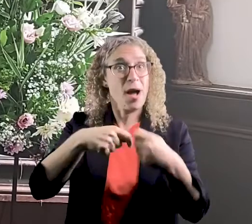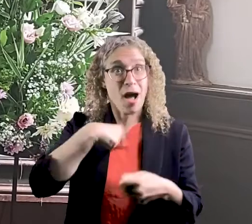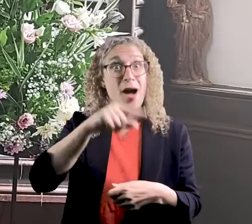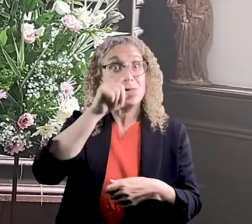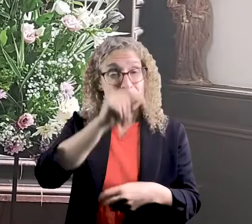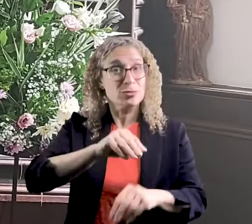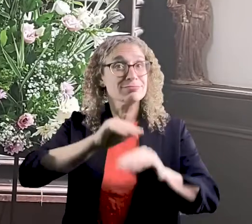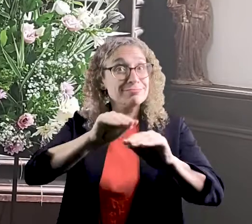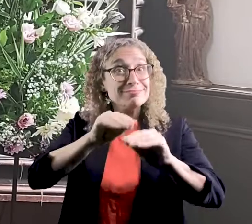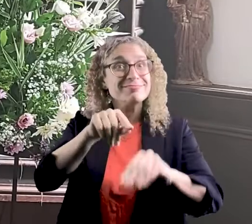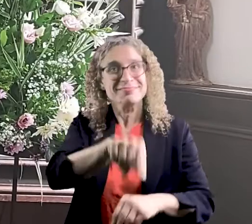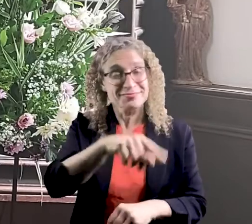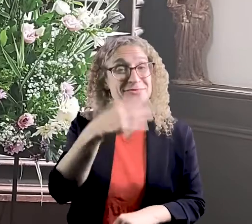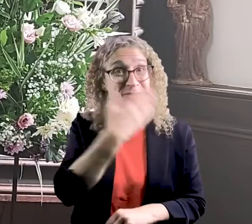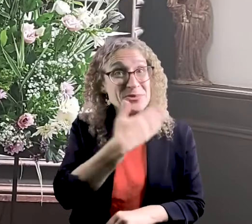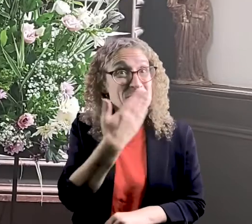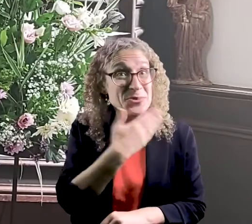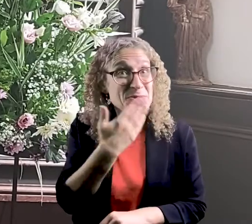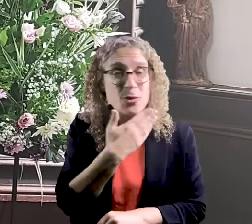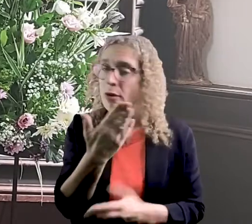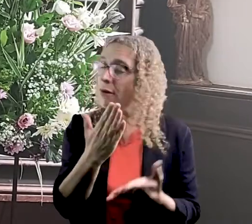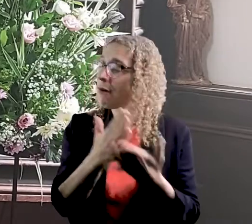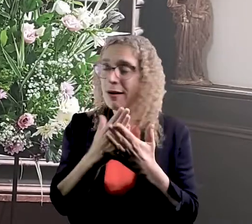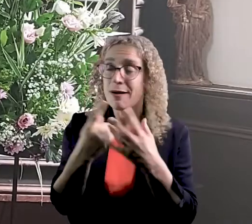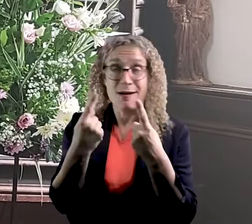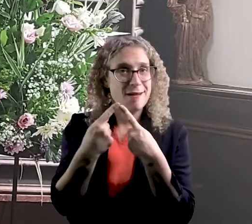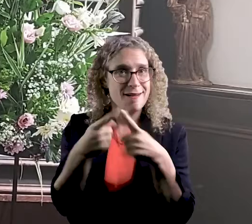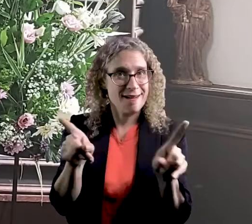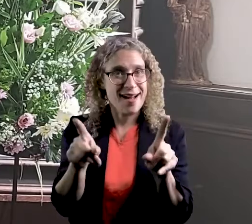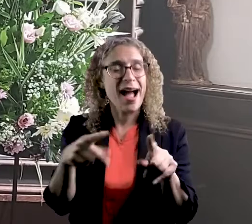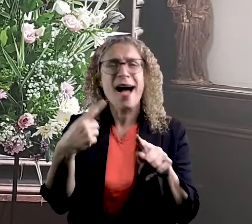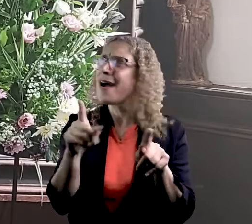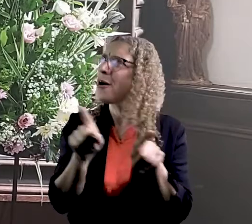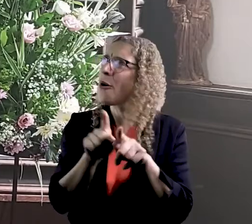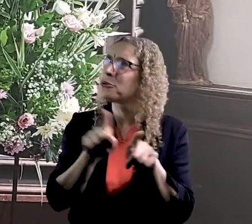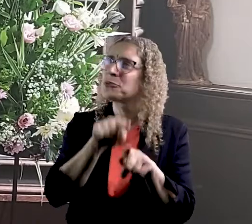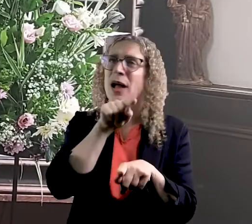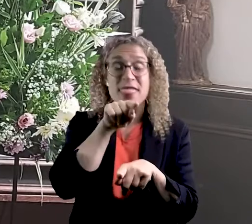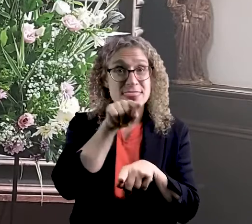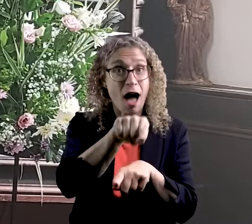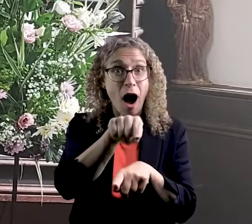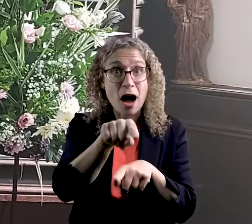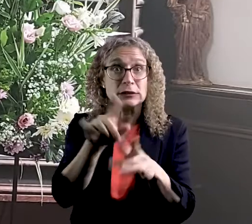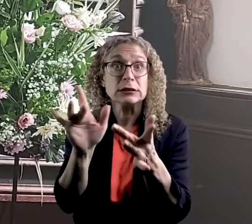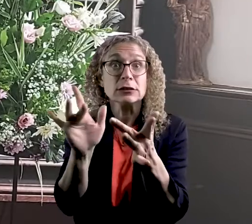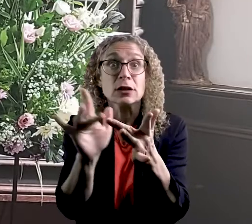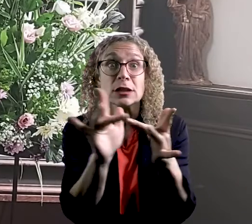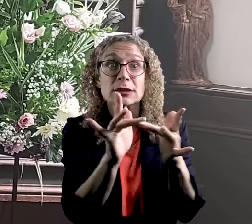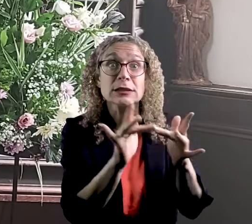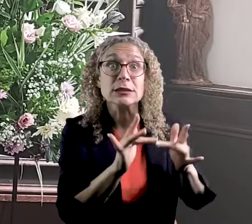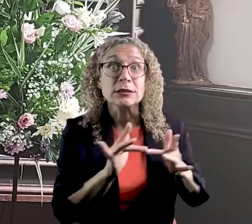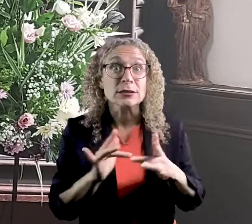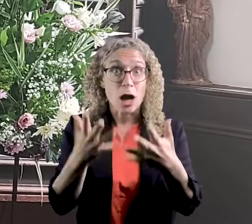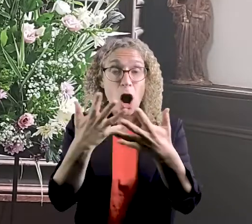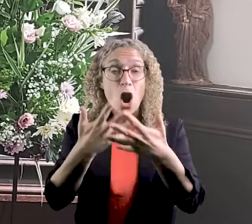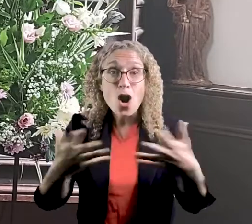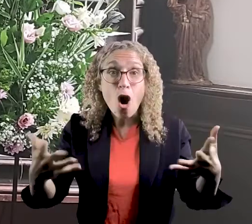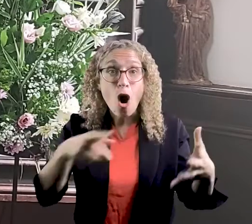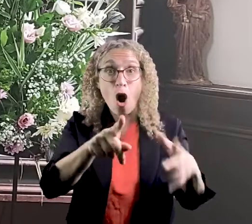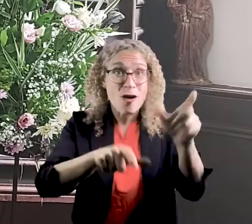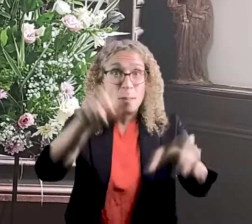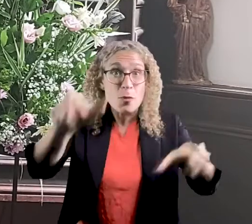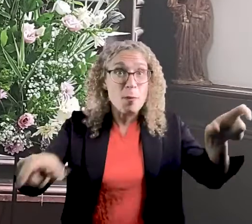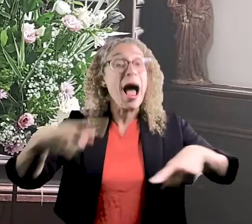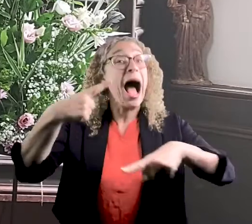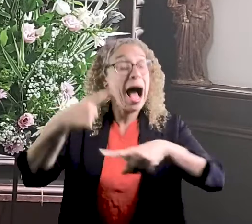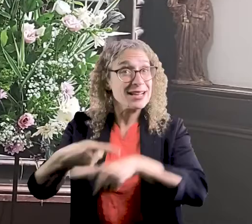that school in some new ways, and ways that reached a lot of pupils and many of